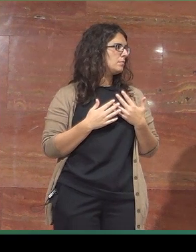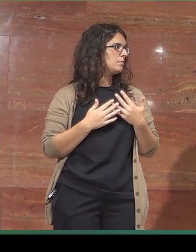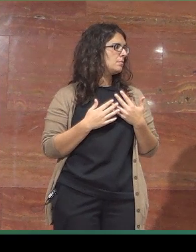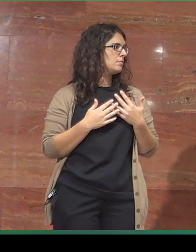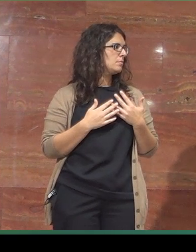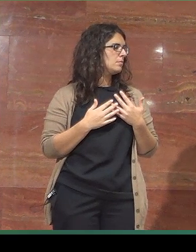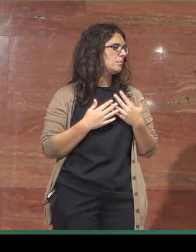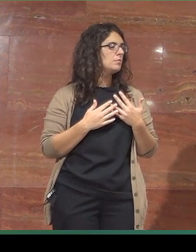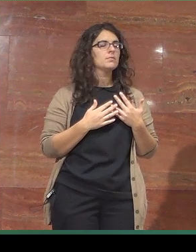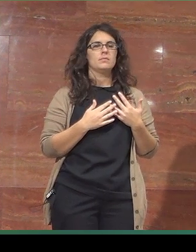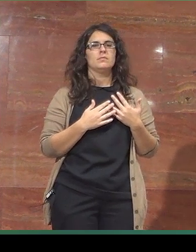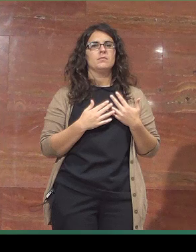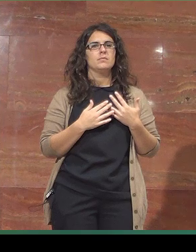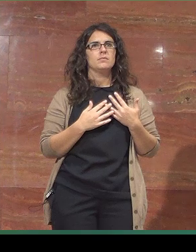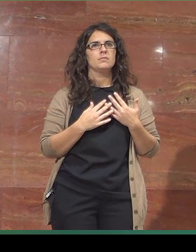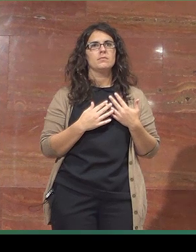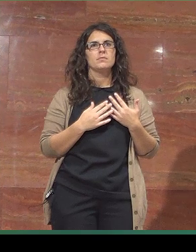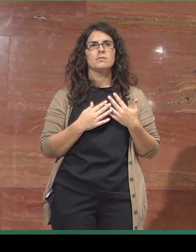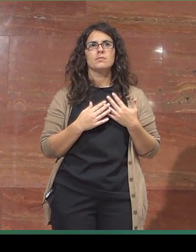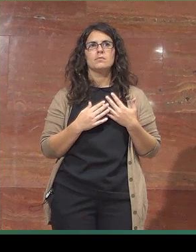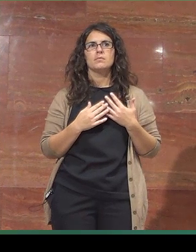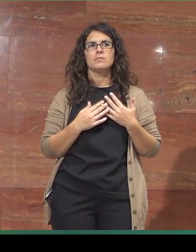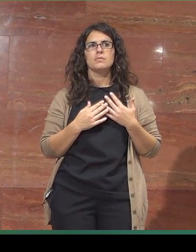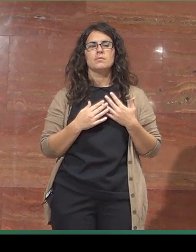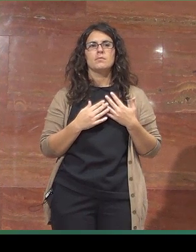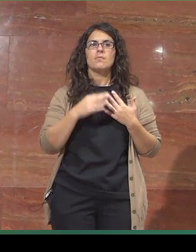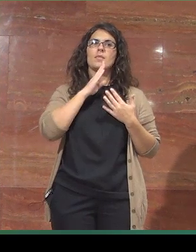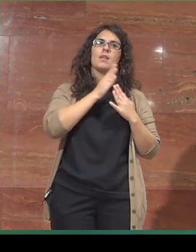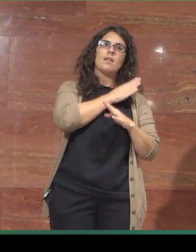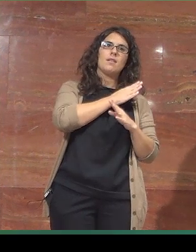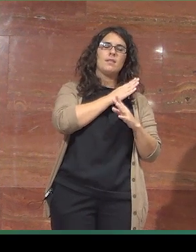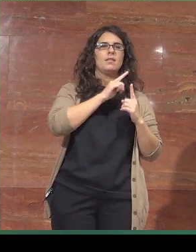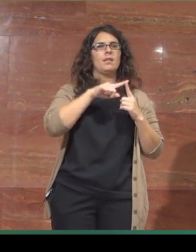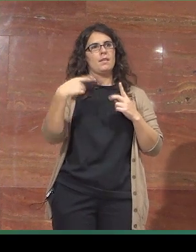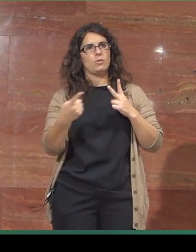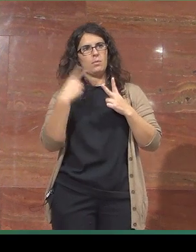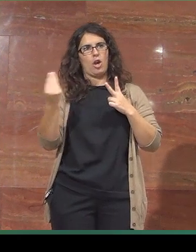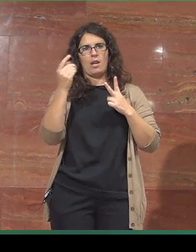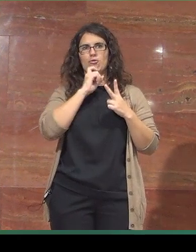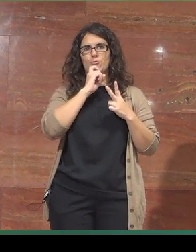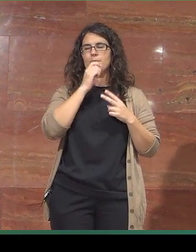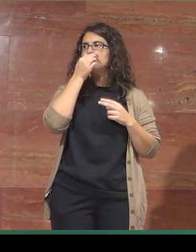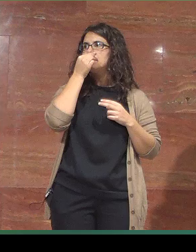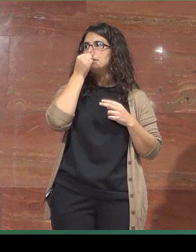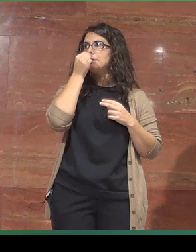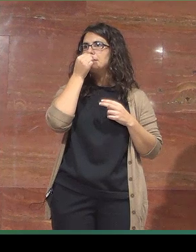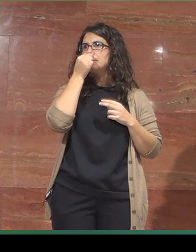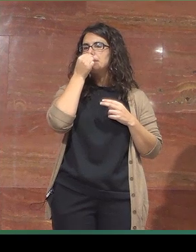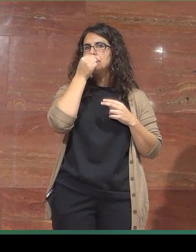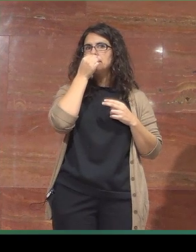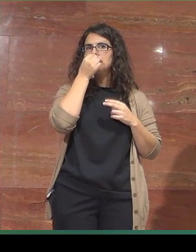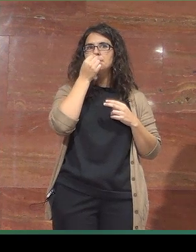was before, and how can we make it better. But I will switch now in another airport, and only